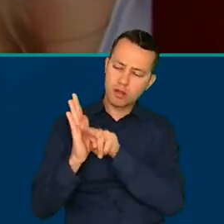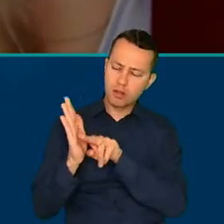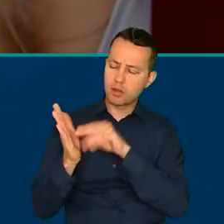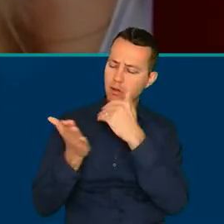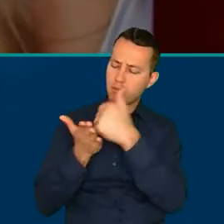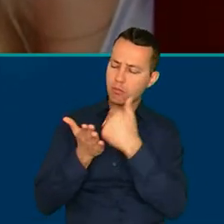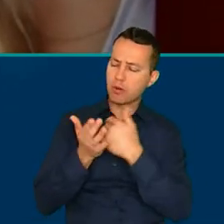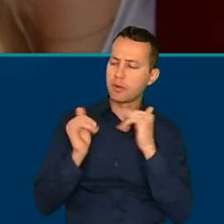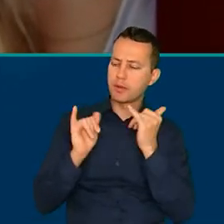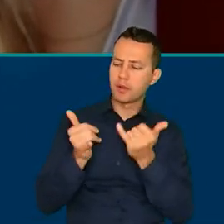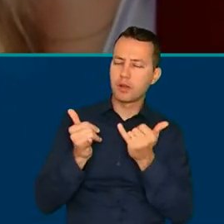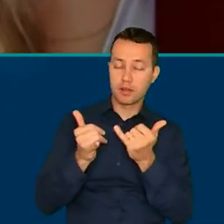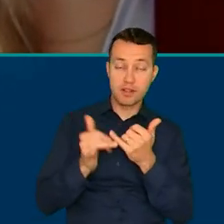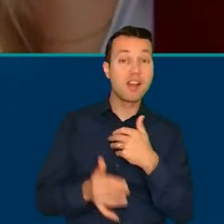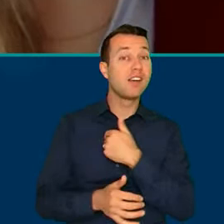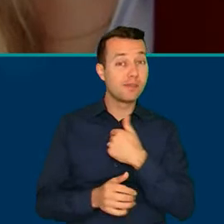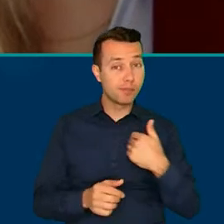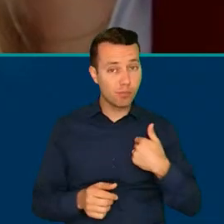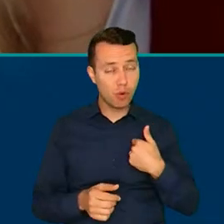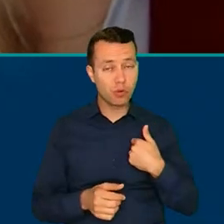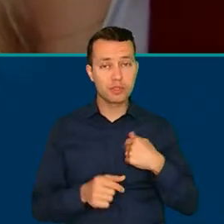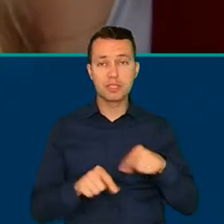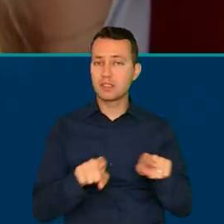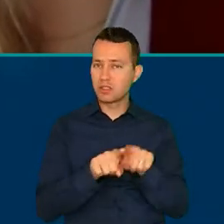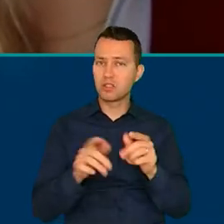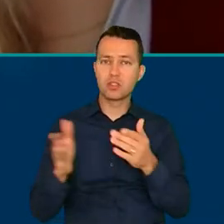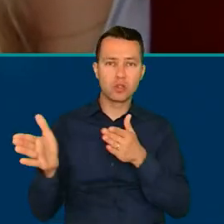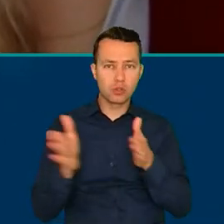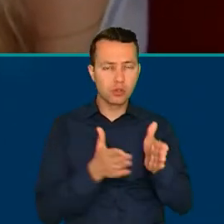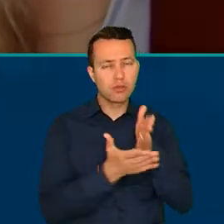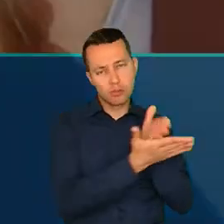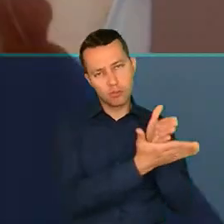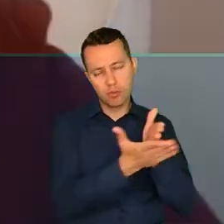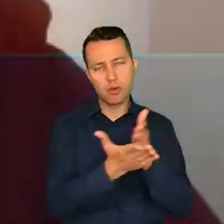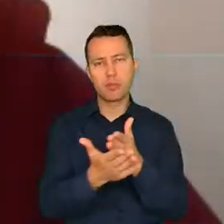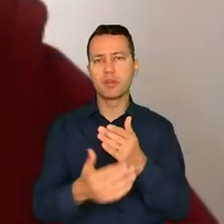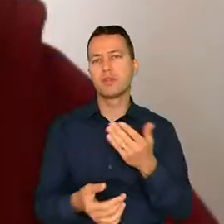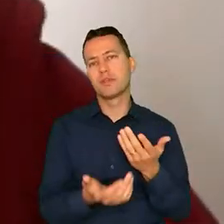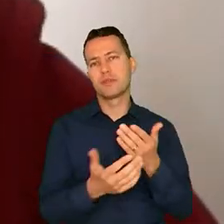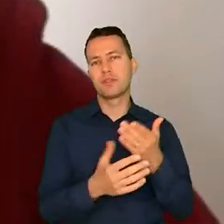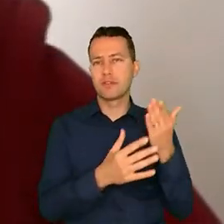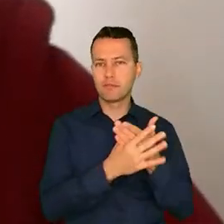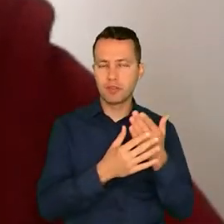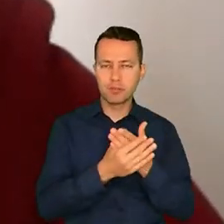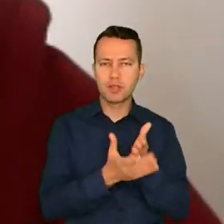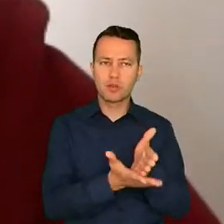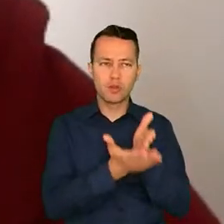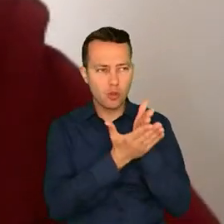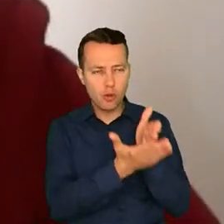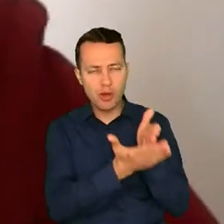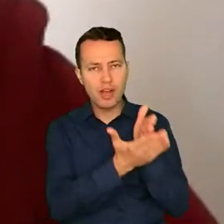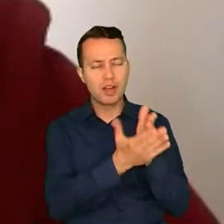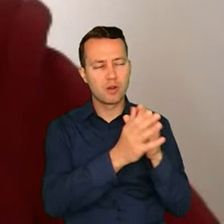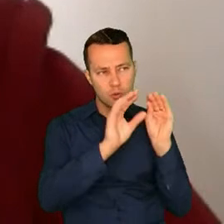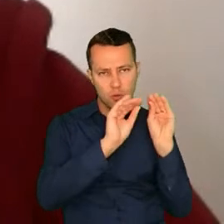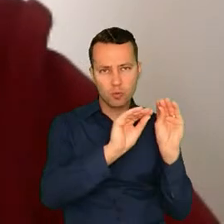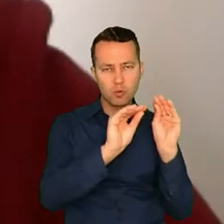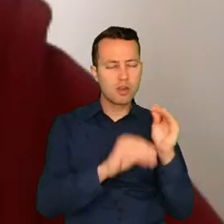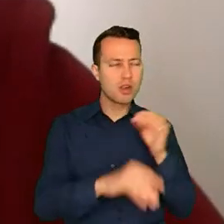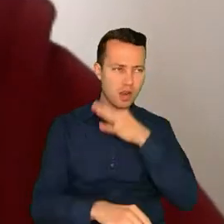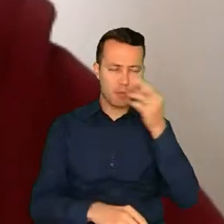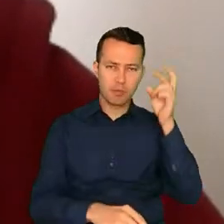inquiries related to OECD standards. So I would say use your NCP. They have expertise on these issues. They can help